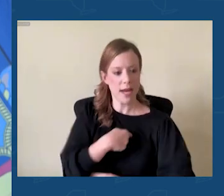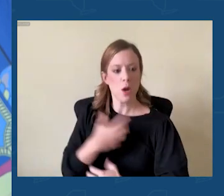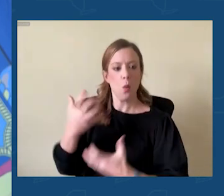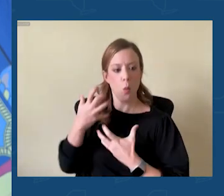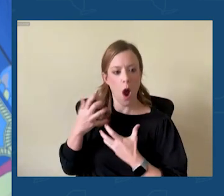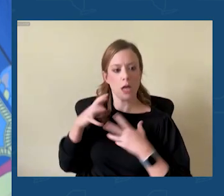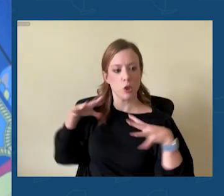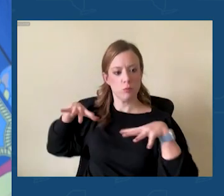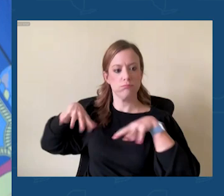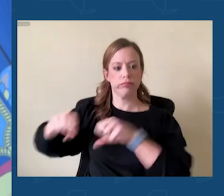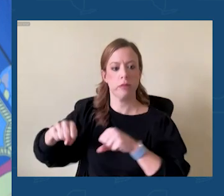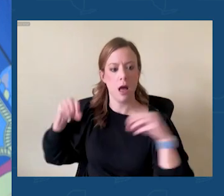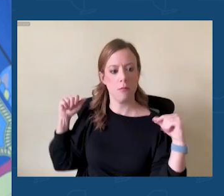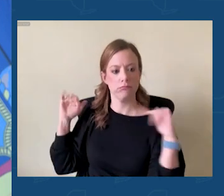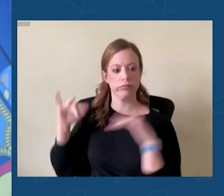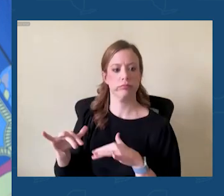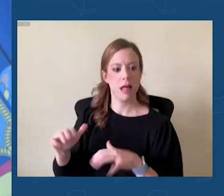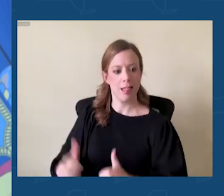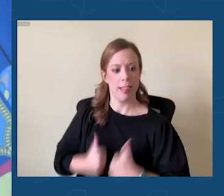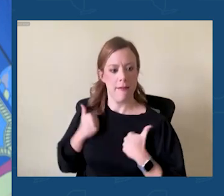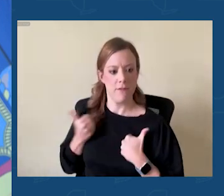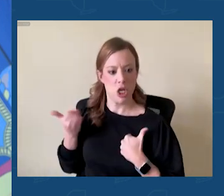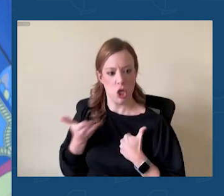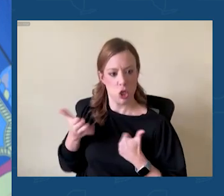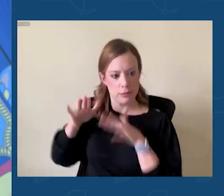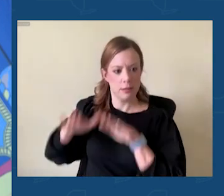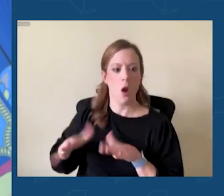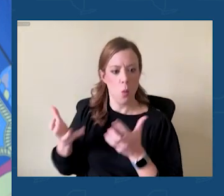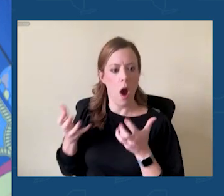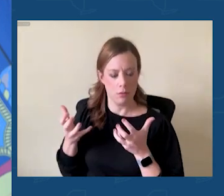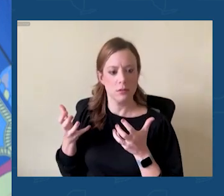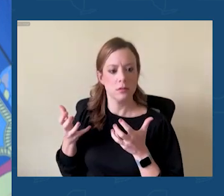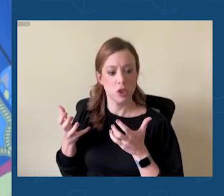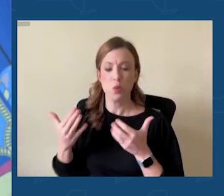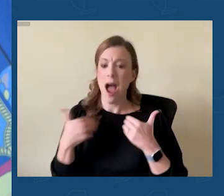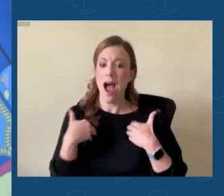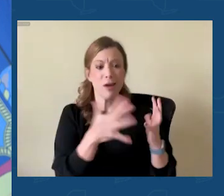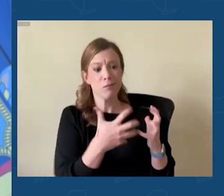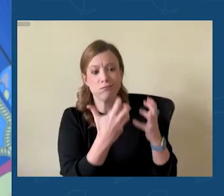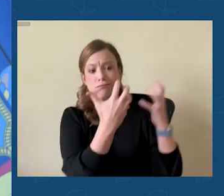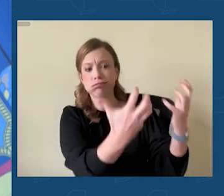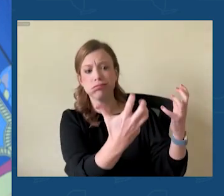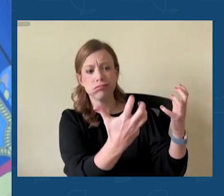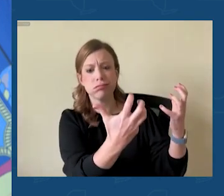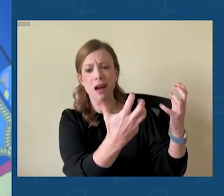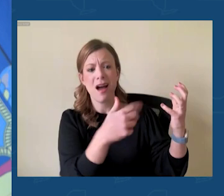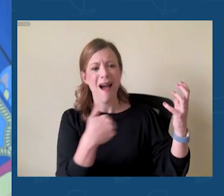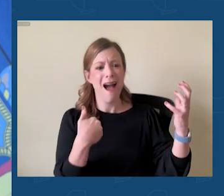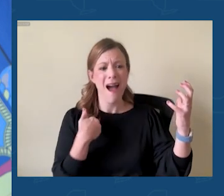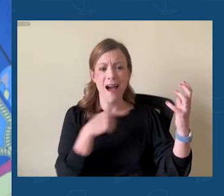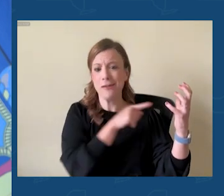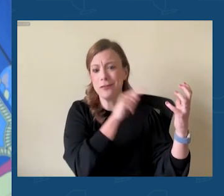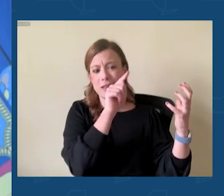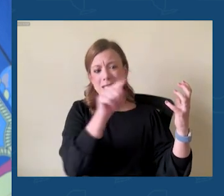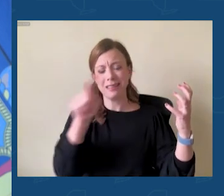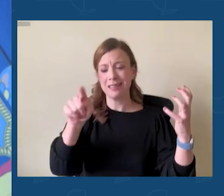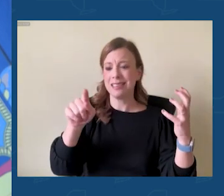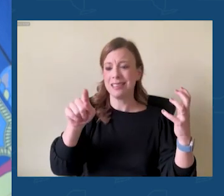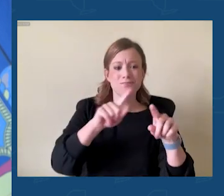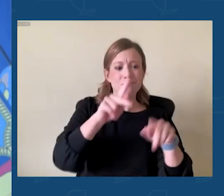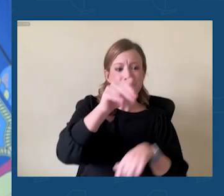how amazing this is. So you'll have amphitheaters, and they host countless gatherings, and the parks